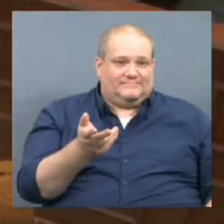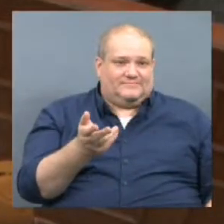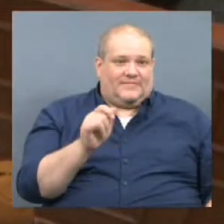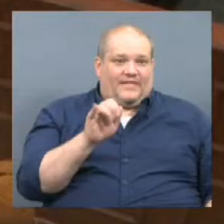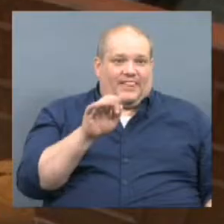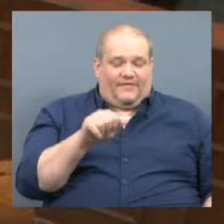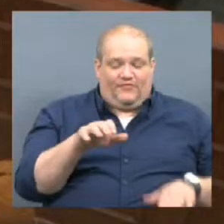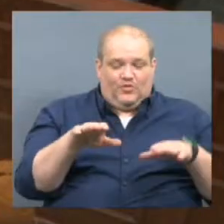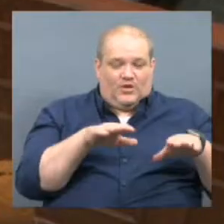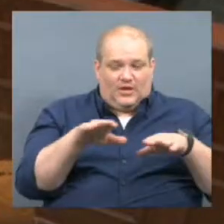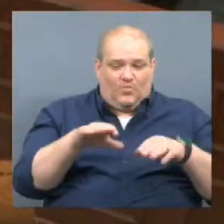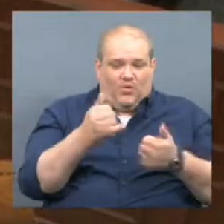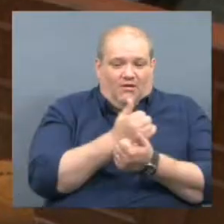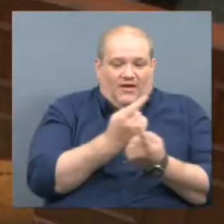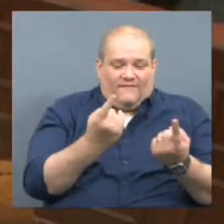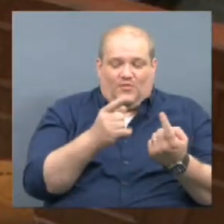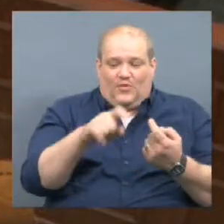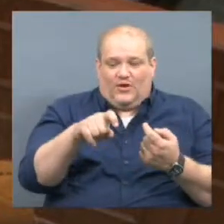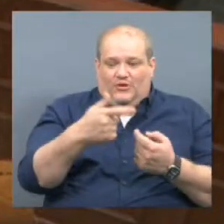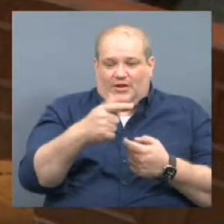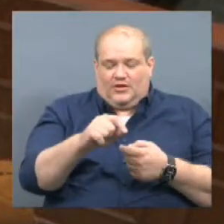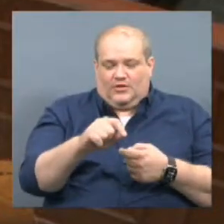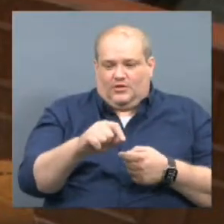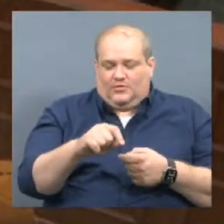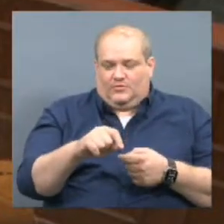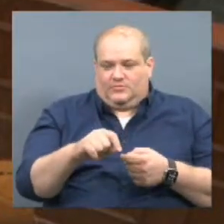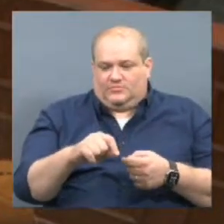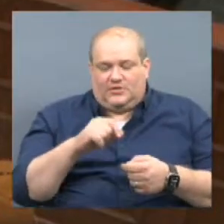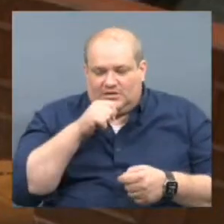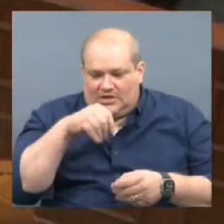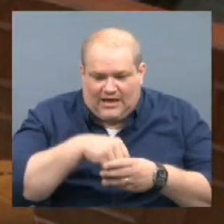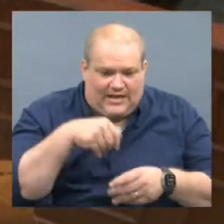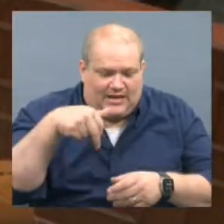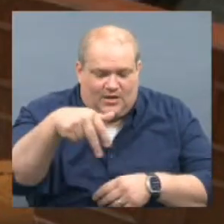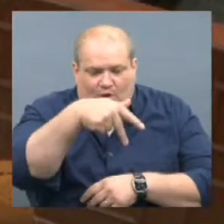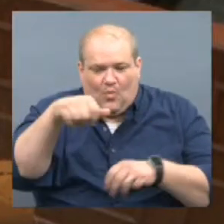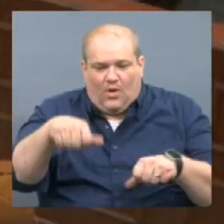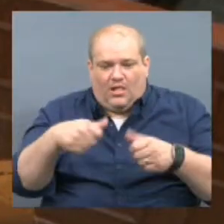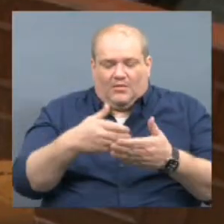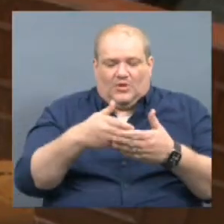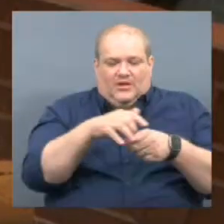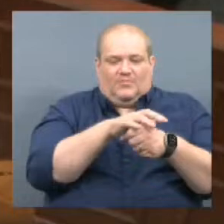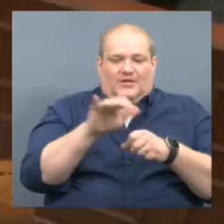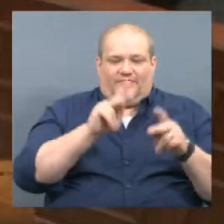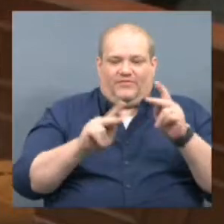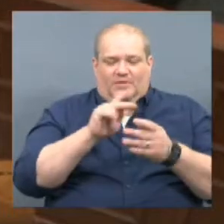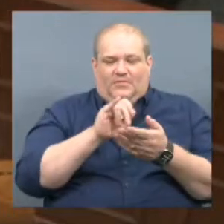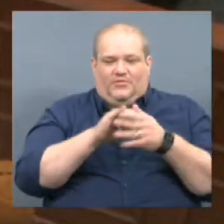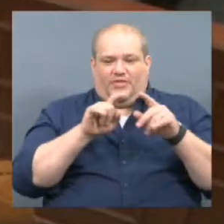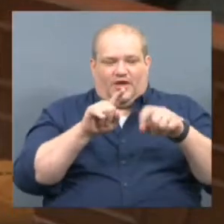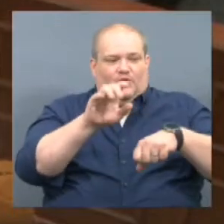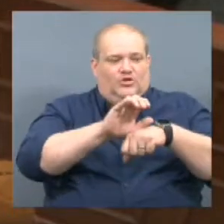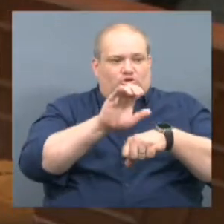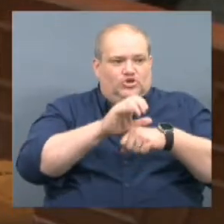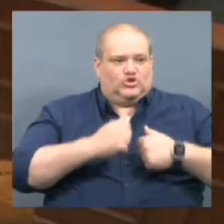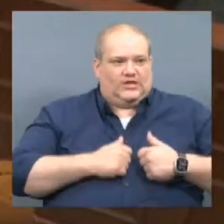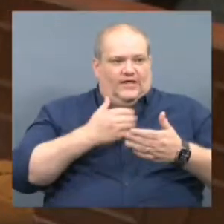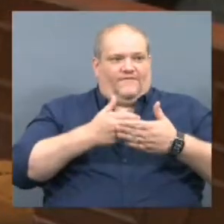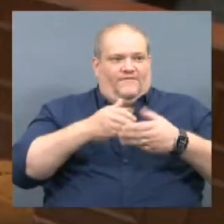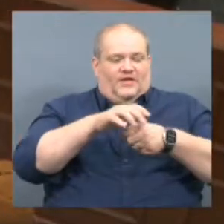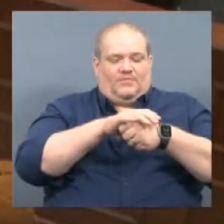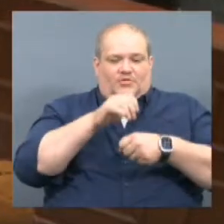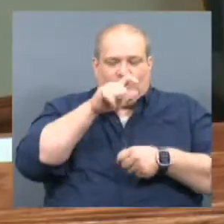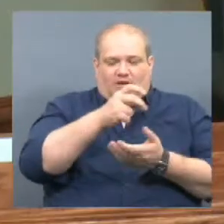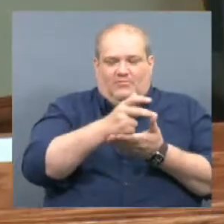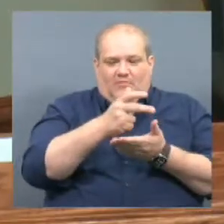If you can walk everywhere you need to go, no, they don't. Not in a walkable neighborhood. If the people that go to this church live in the neighborhood, they don't need a parking